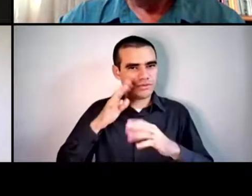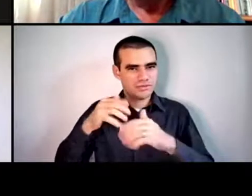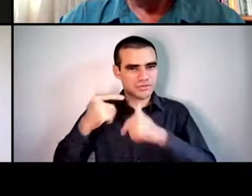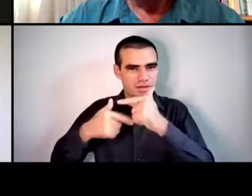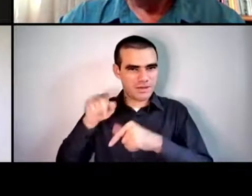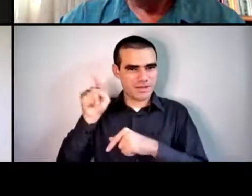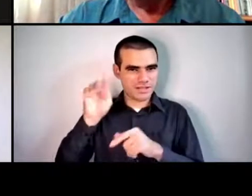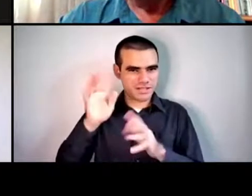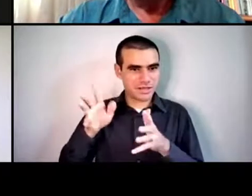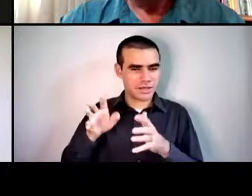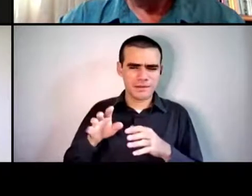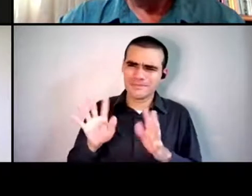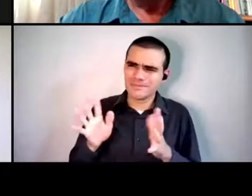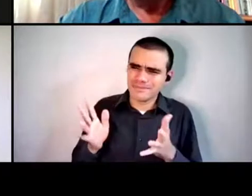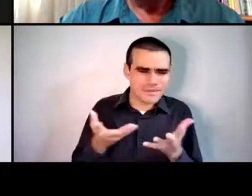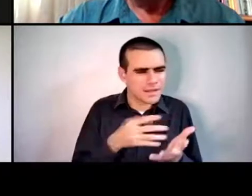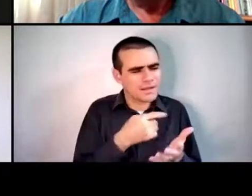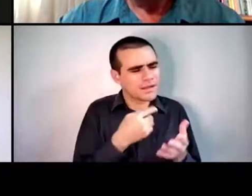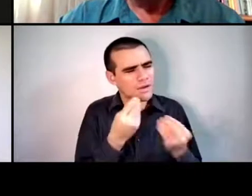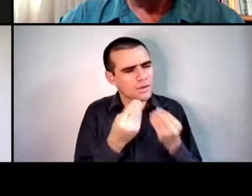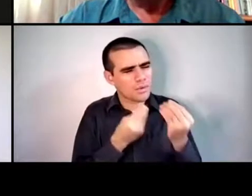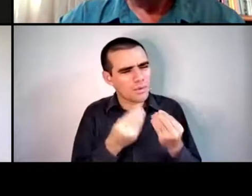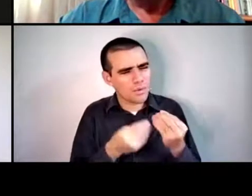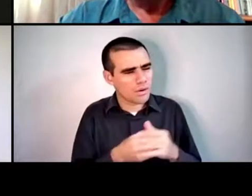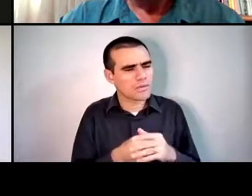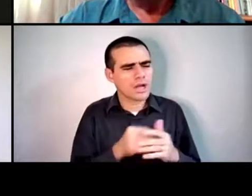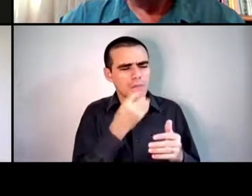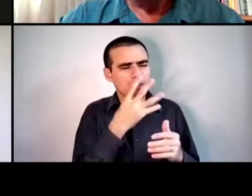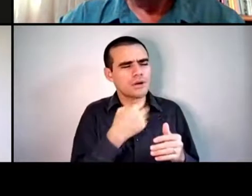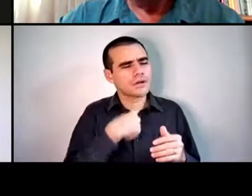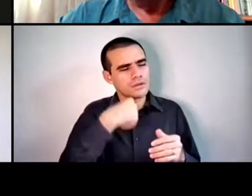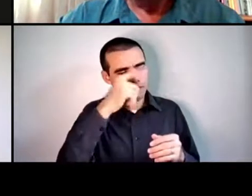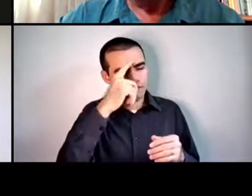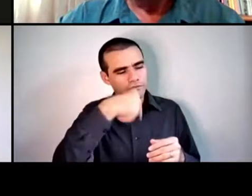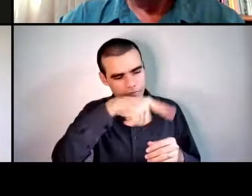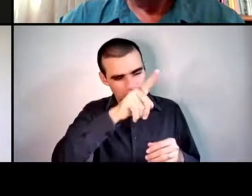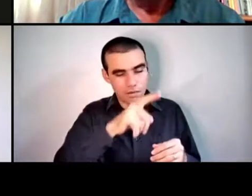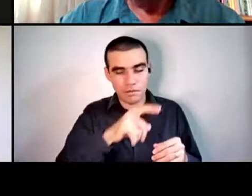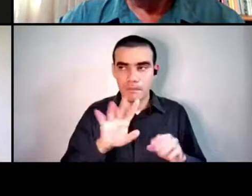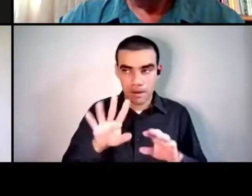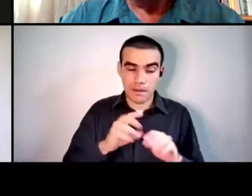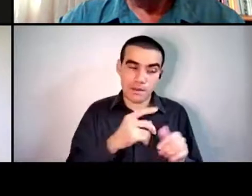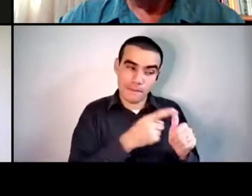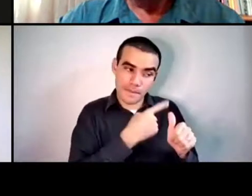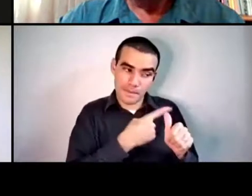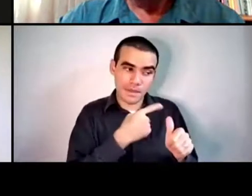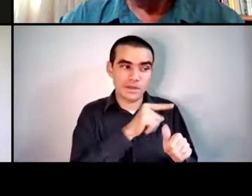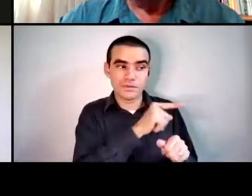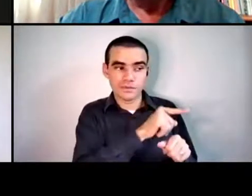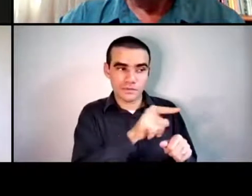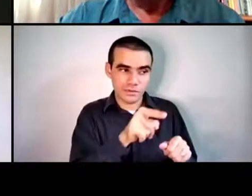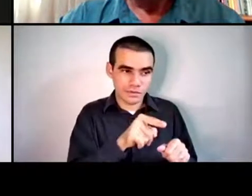there. But Plinio, okay, I will, but with one condition.